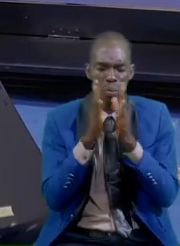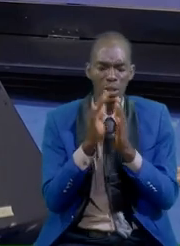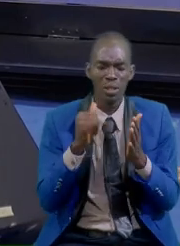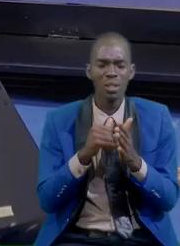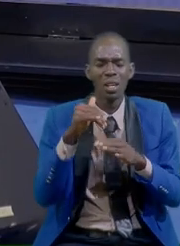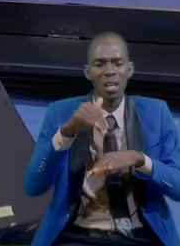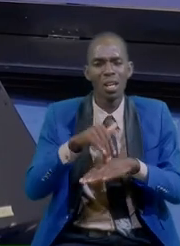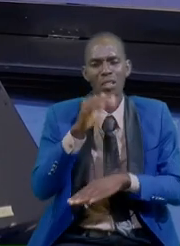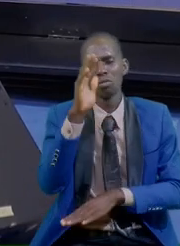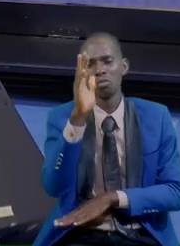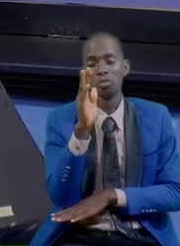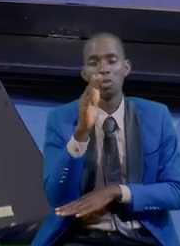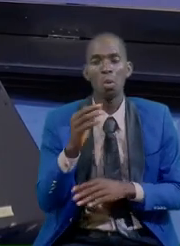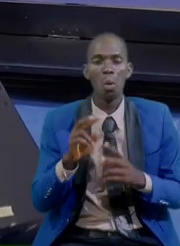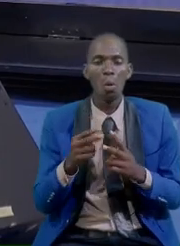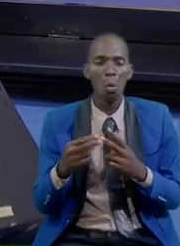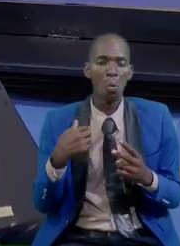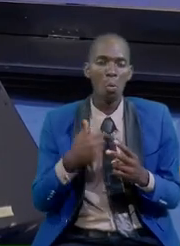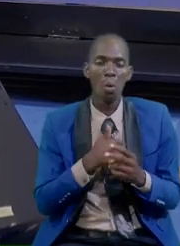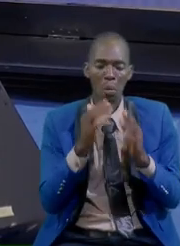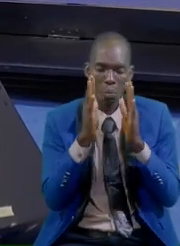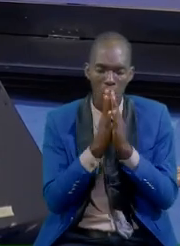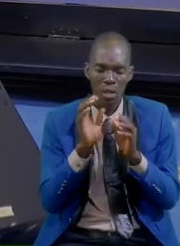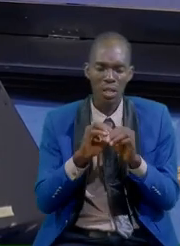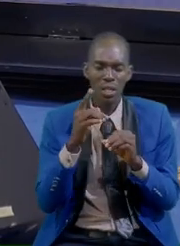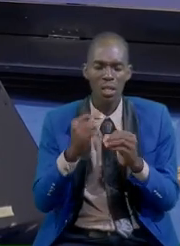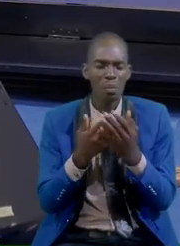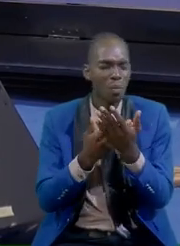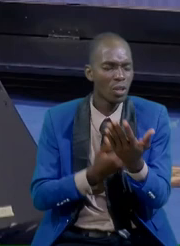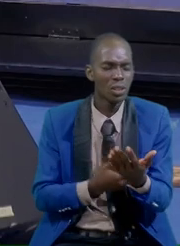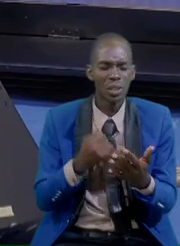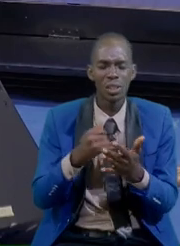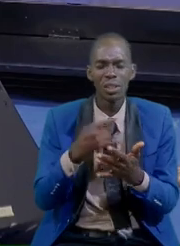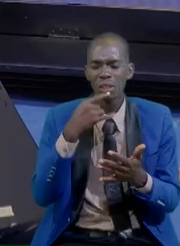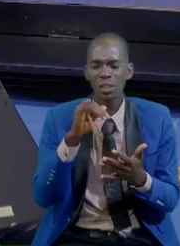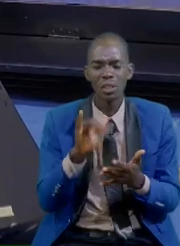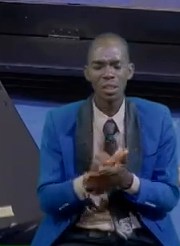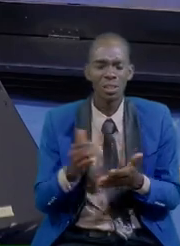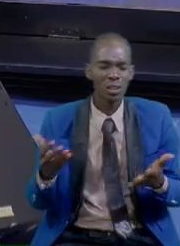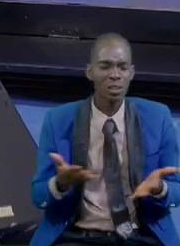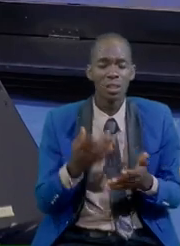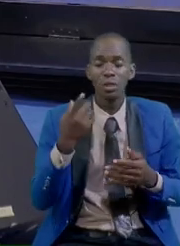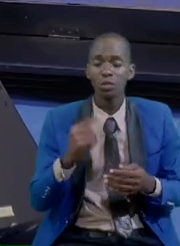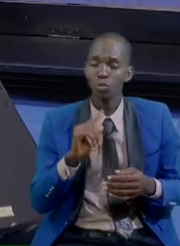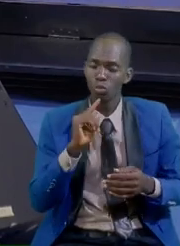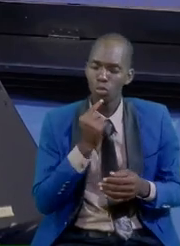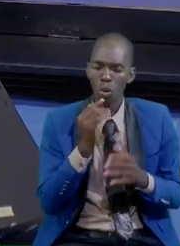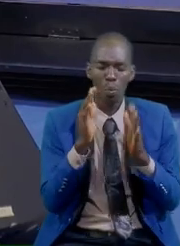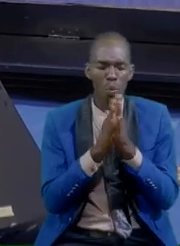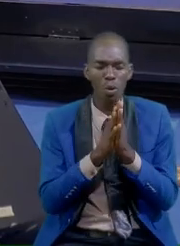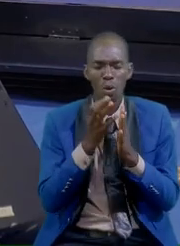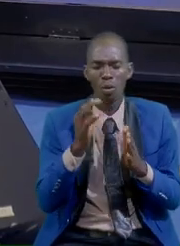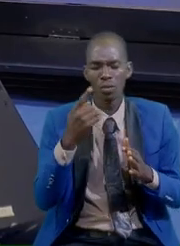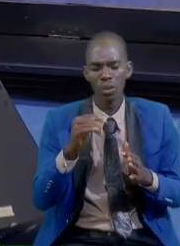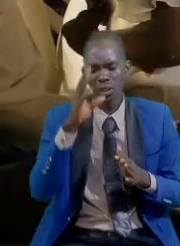Silas, or we pray in the morning. It says the effectual fervent prayer of a righteous man